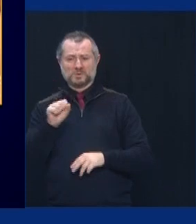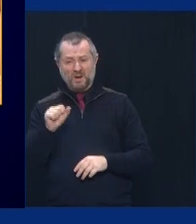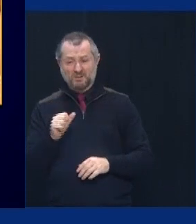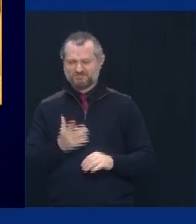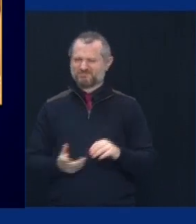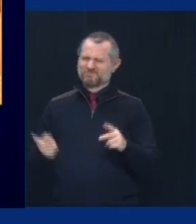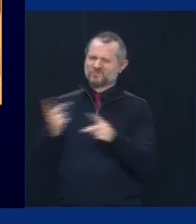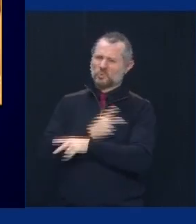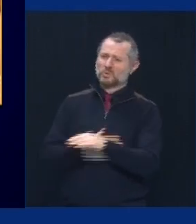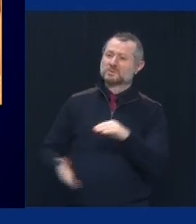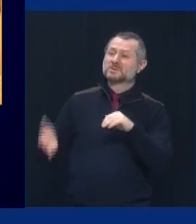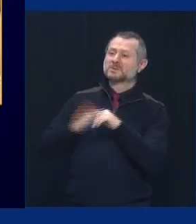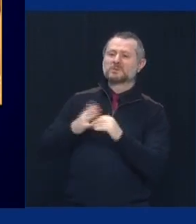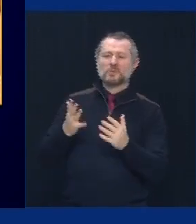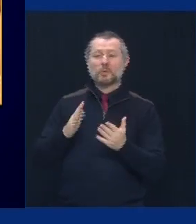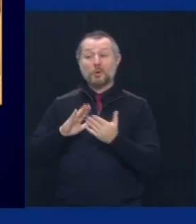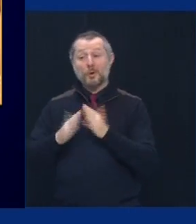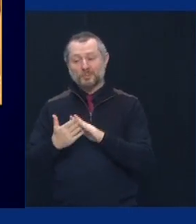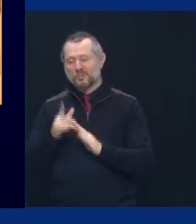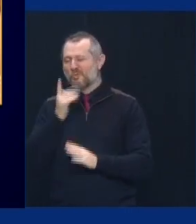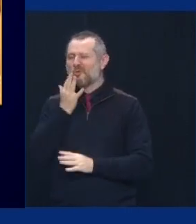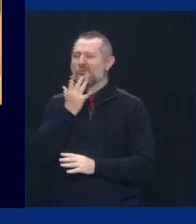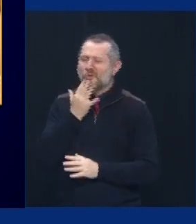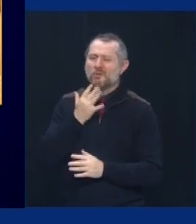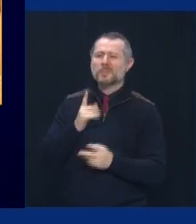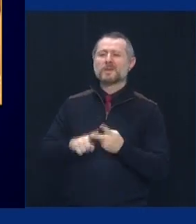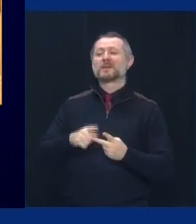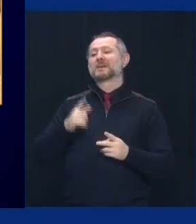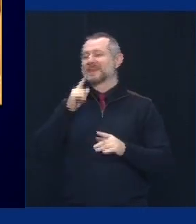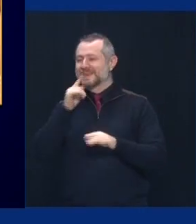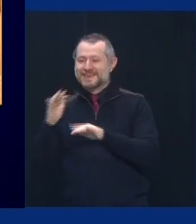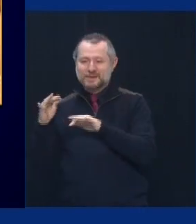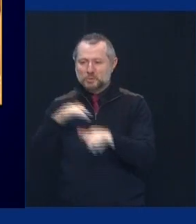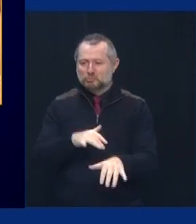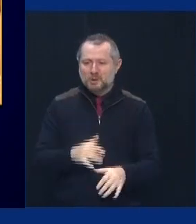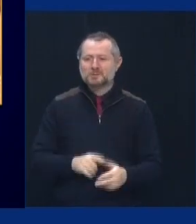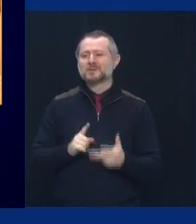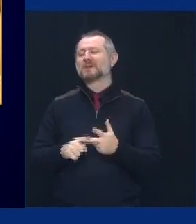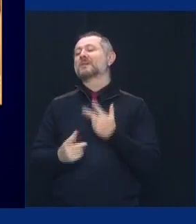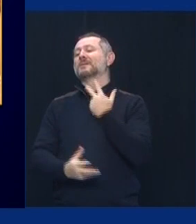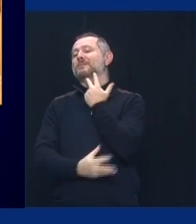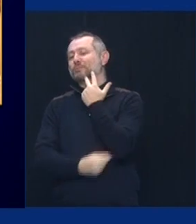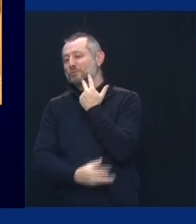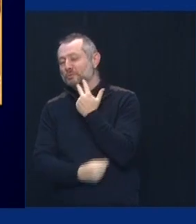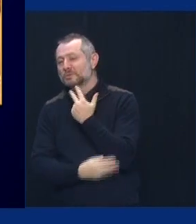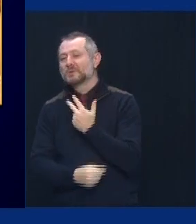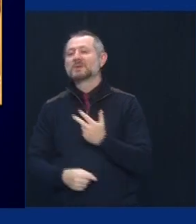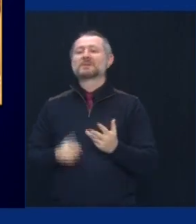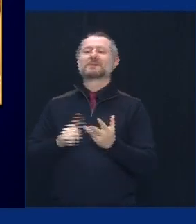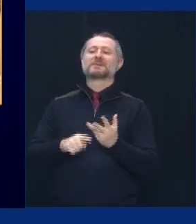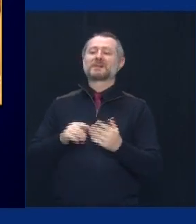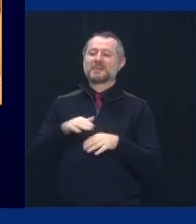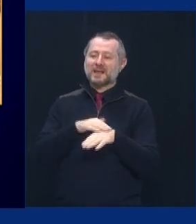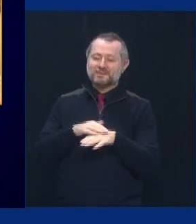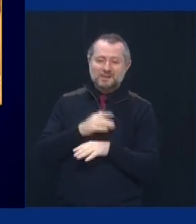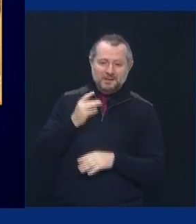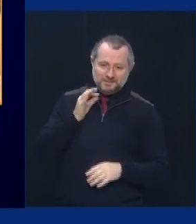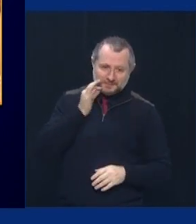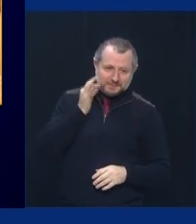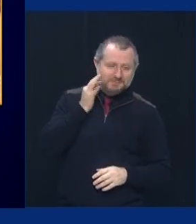of color, immigrant communities, low-income communities, and throughout Indian country. That is